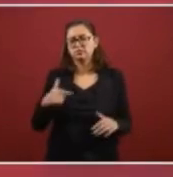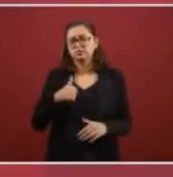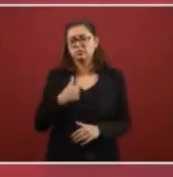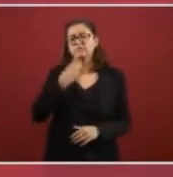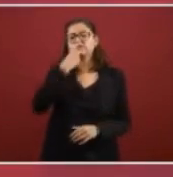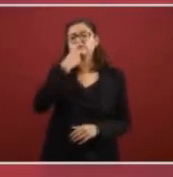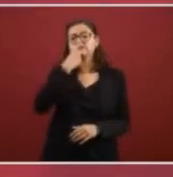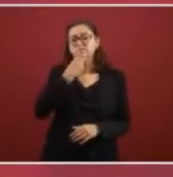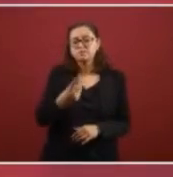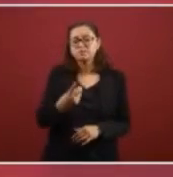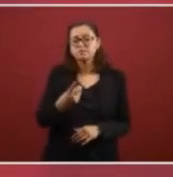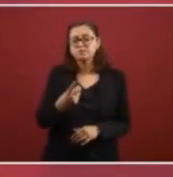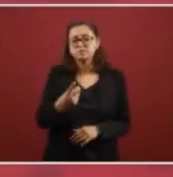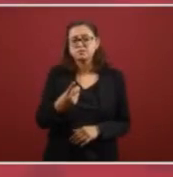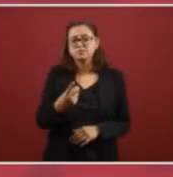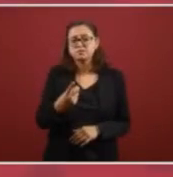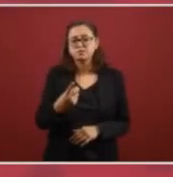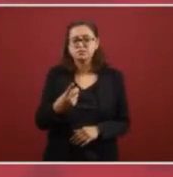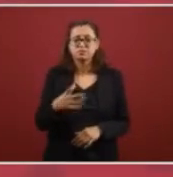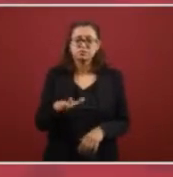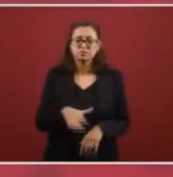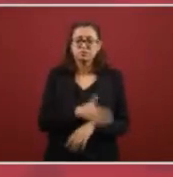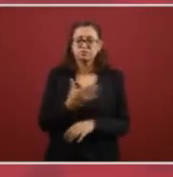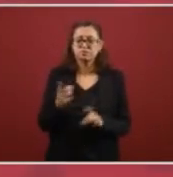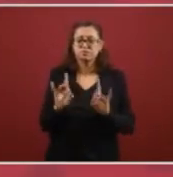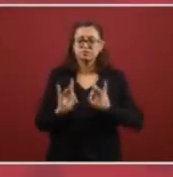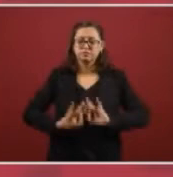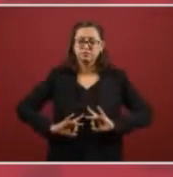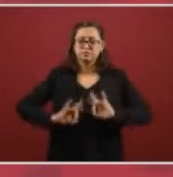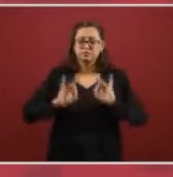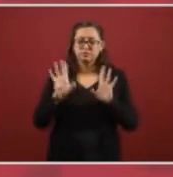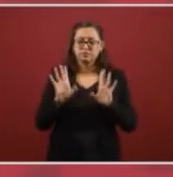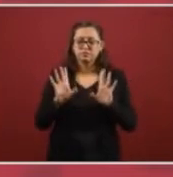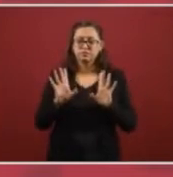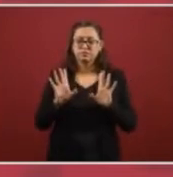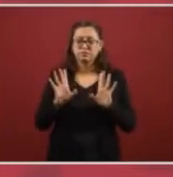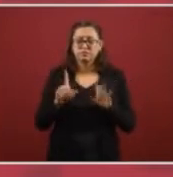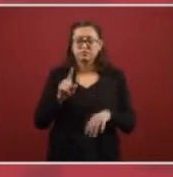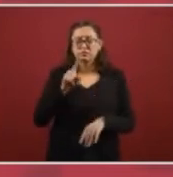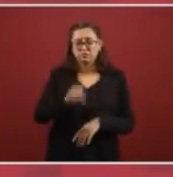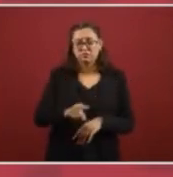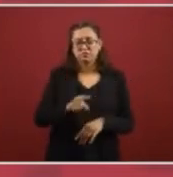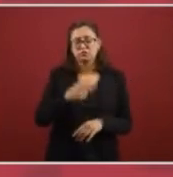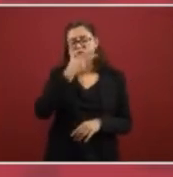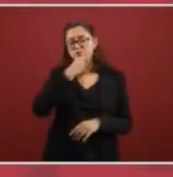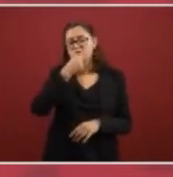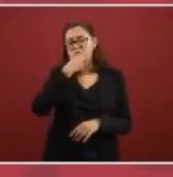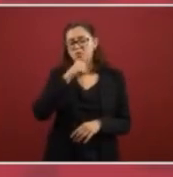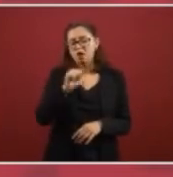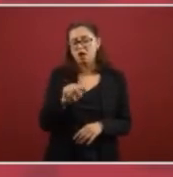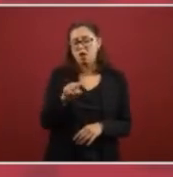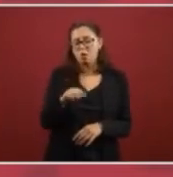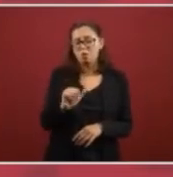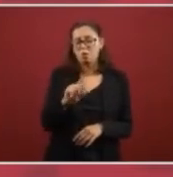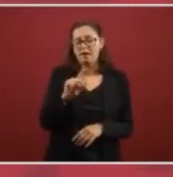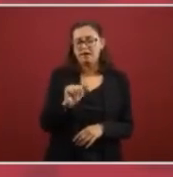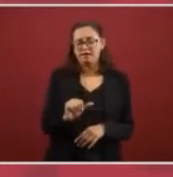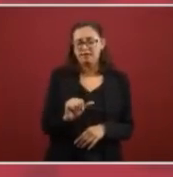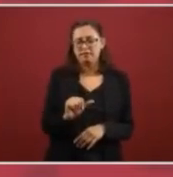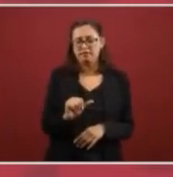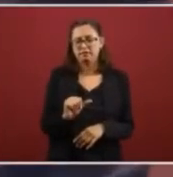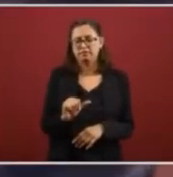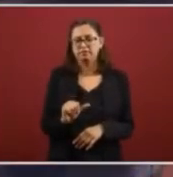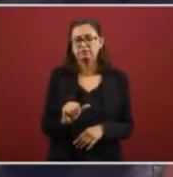I say this because of what happened in relation to